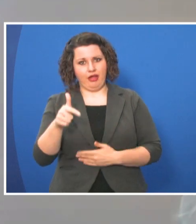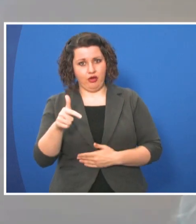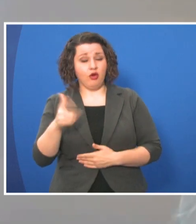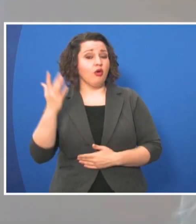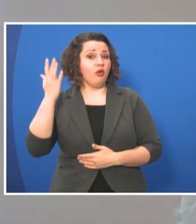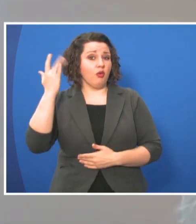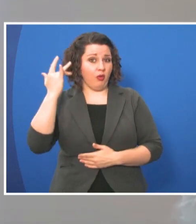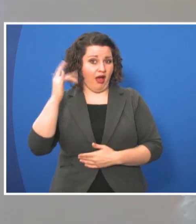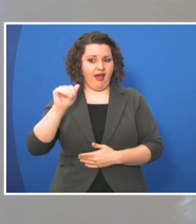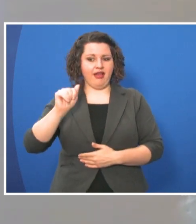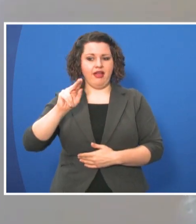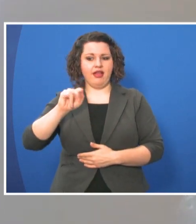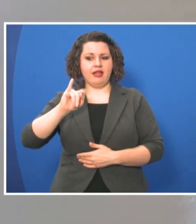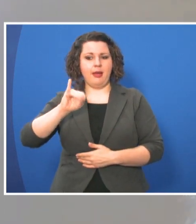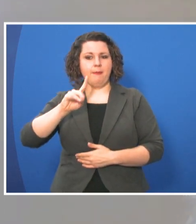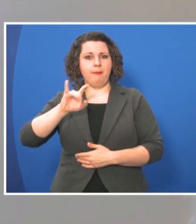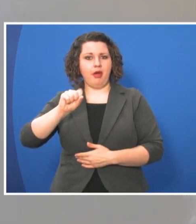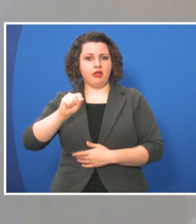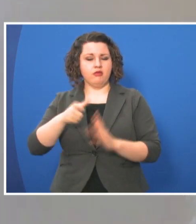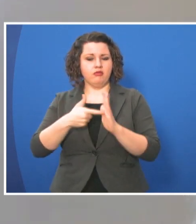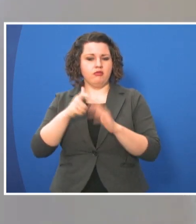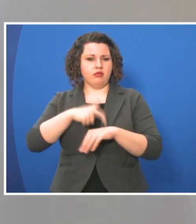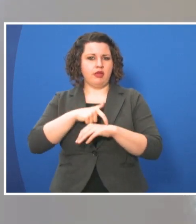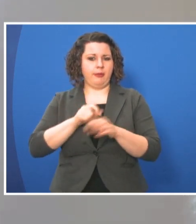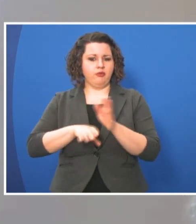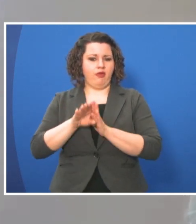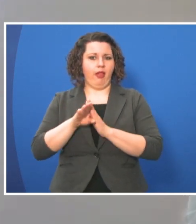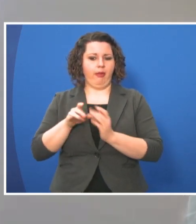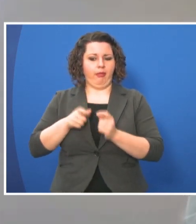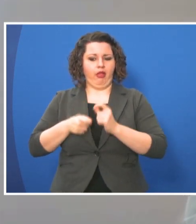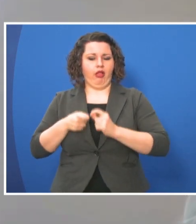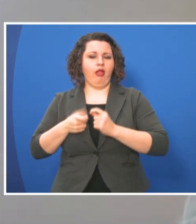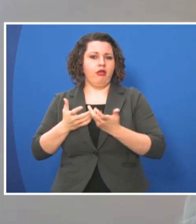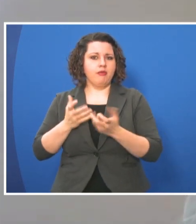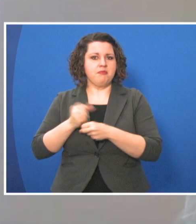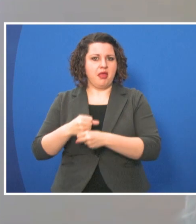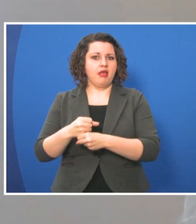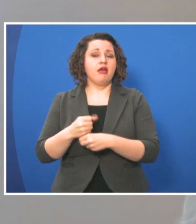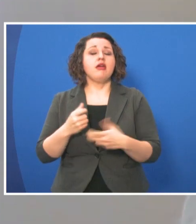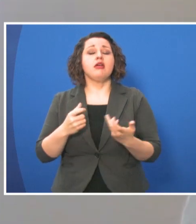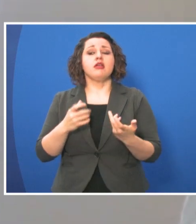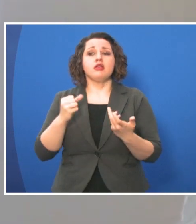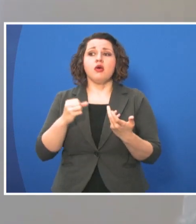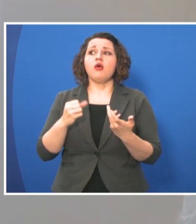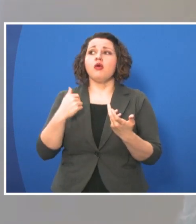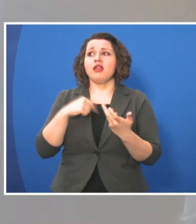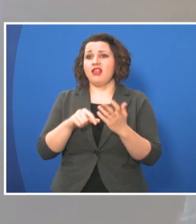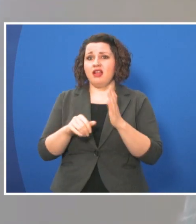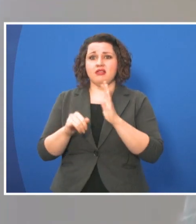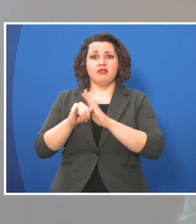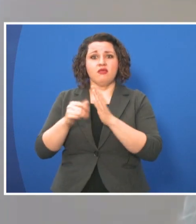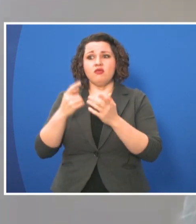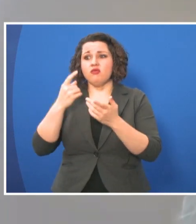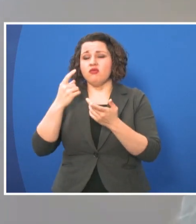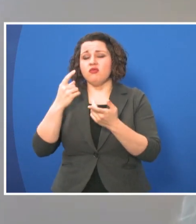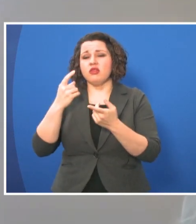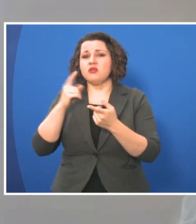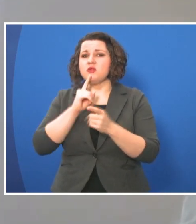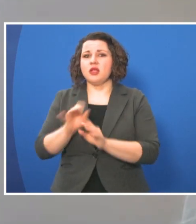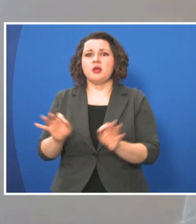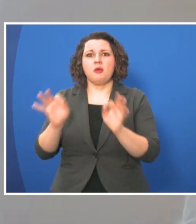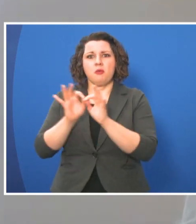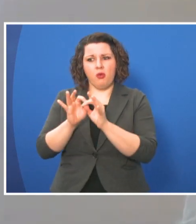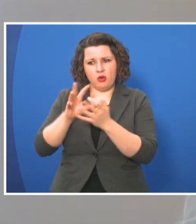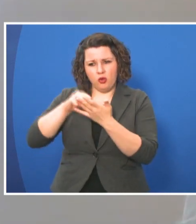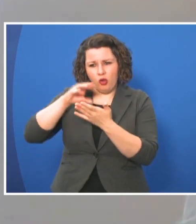antibodies to develop. Persons who want to be confirmed for plasma donation, again, which is just an incredibly important thing